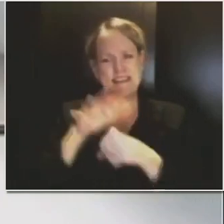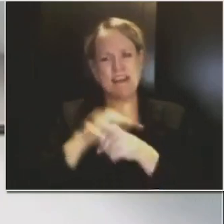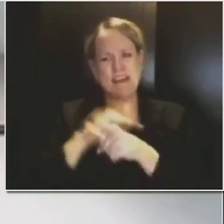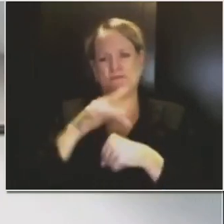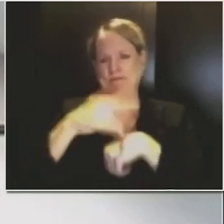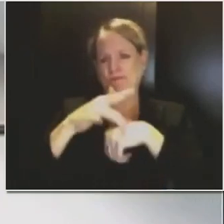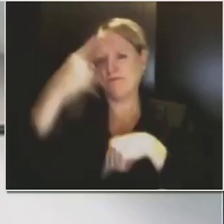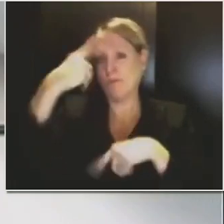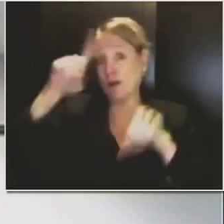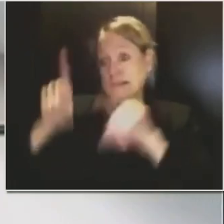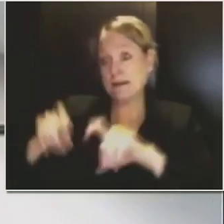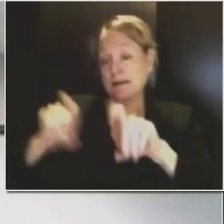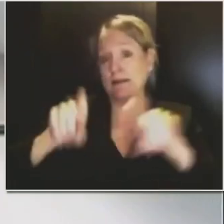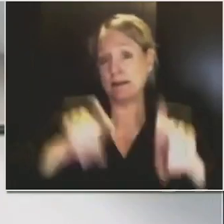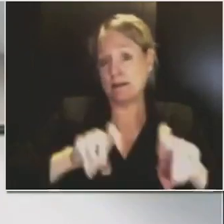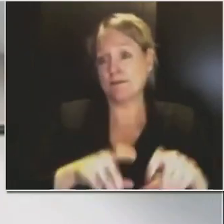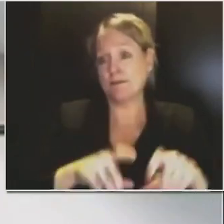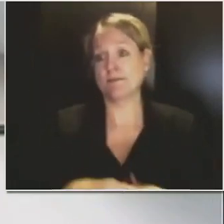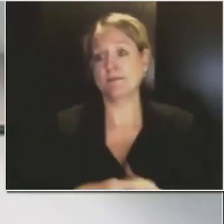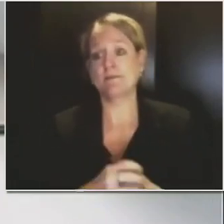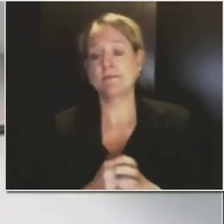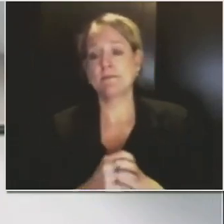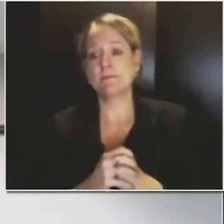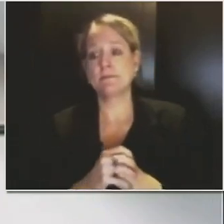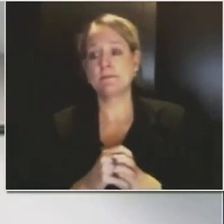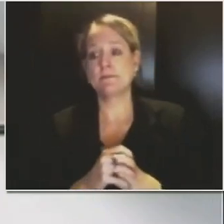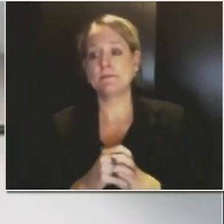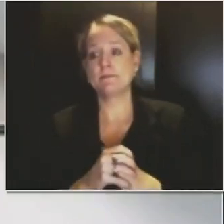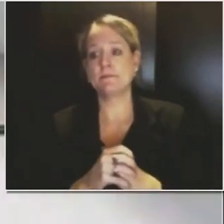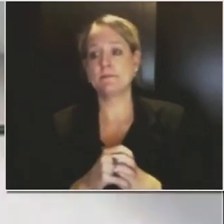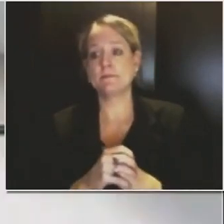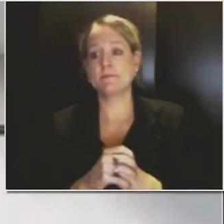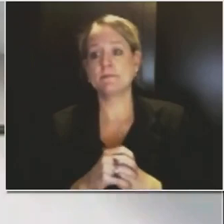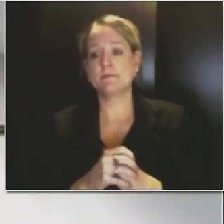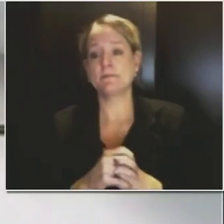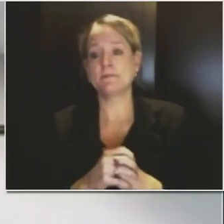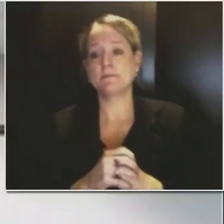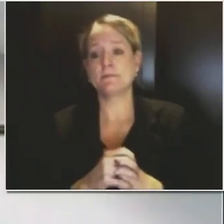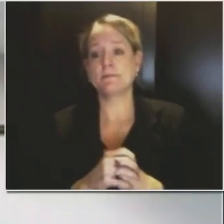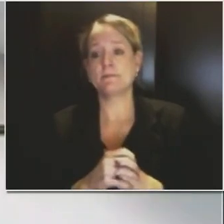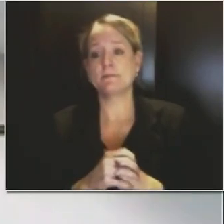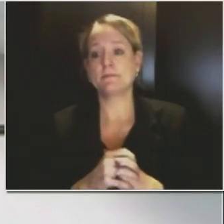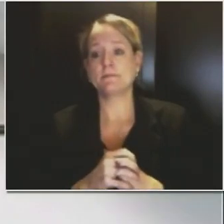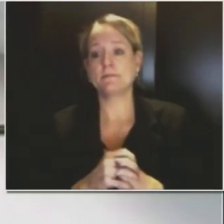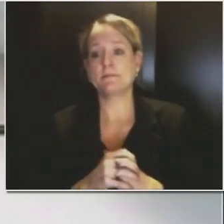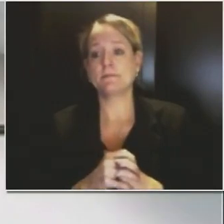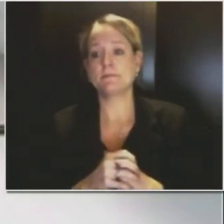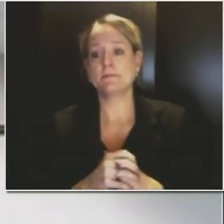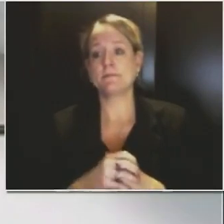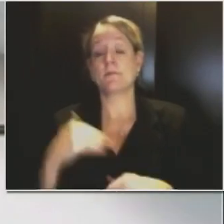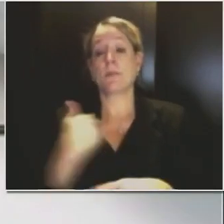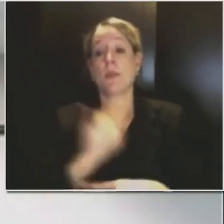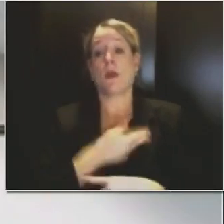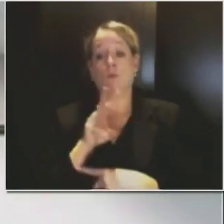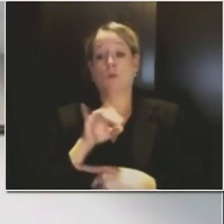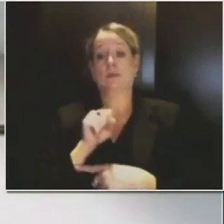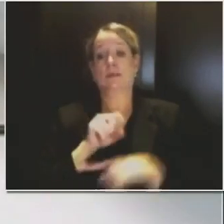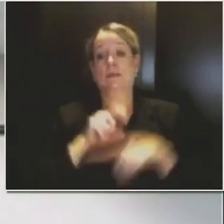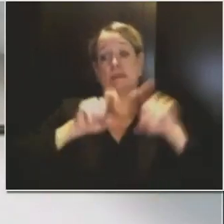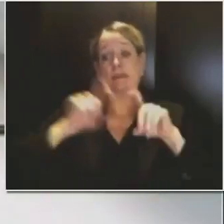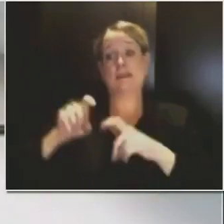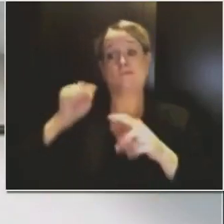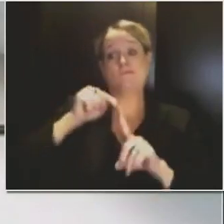week from a report issued by the White House, we are doing better than the nation as a whole. We're doing better than other states in